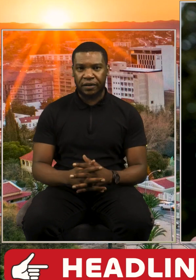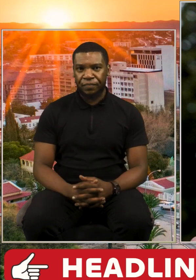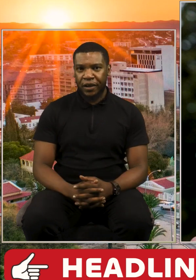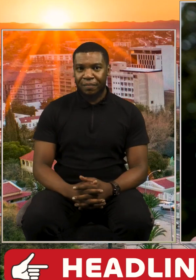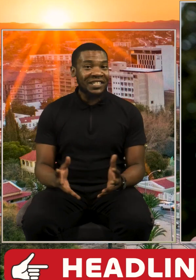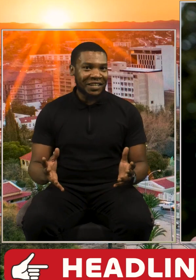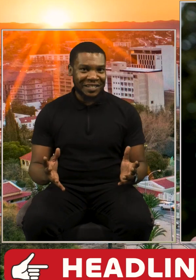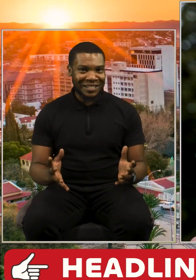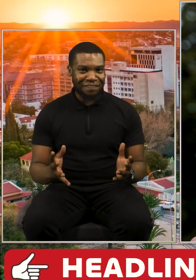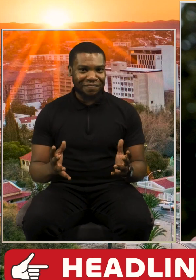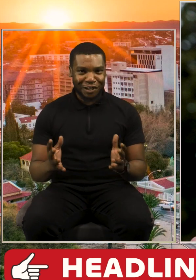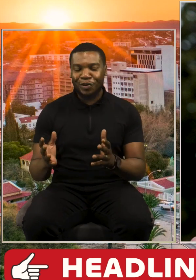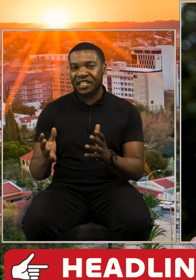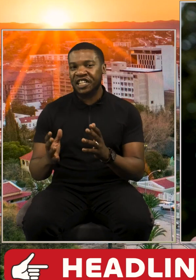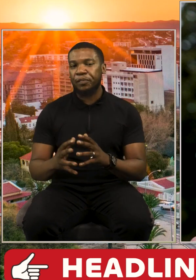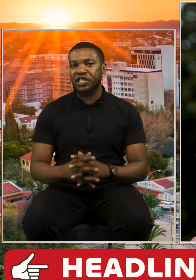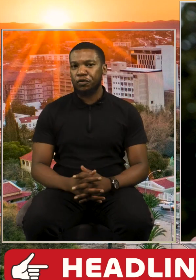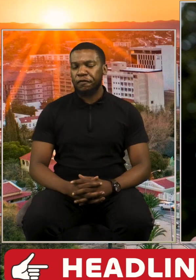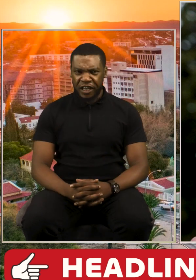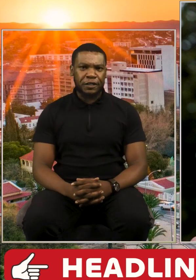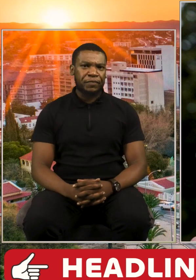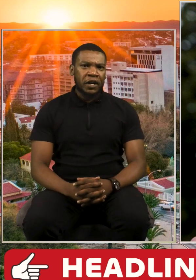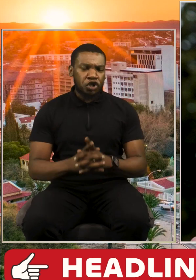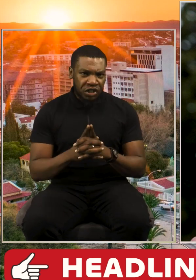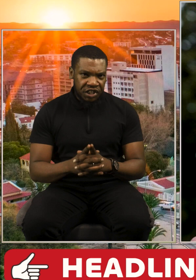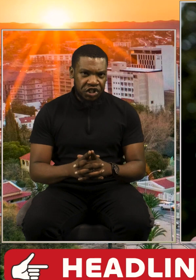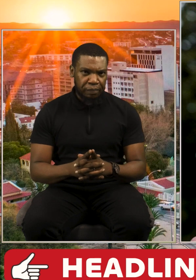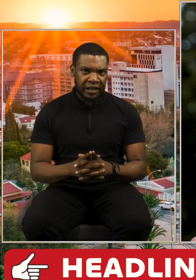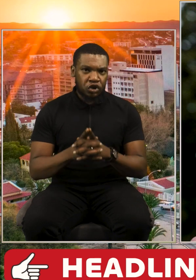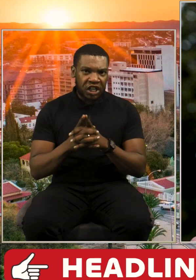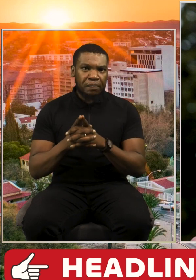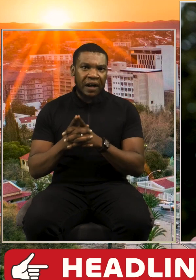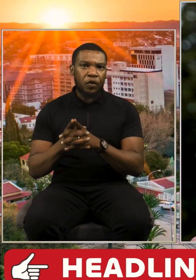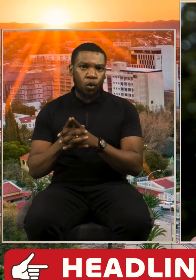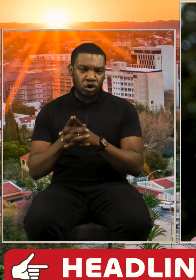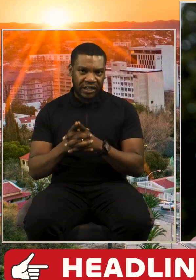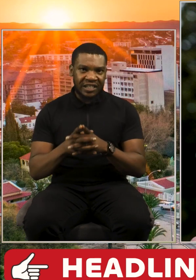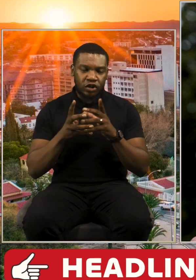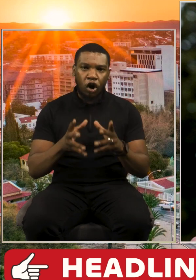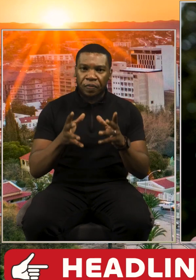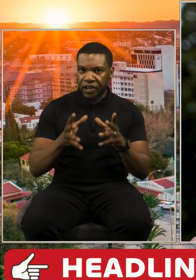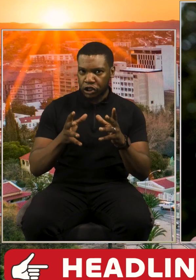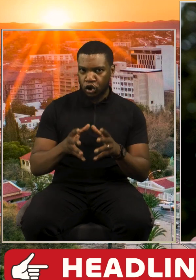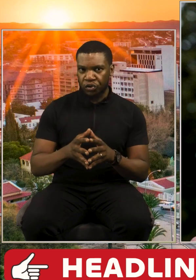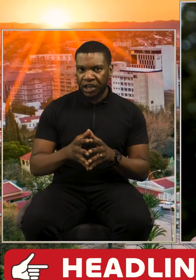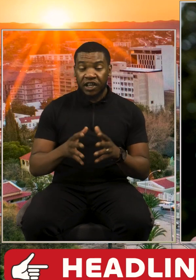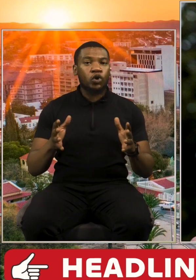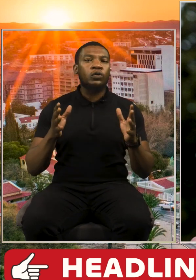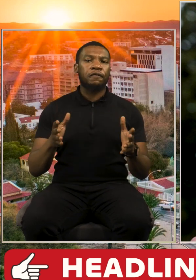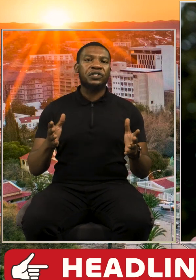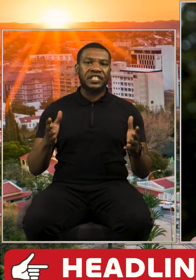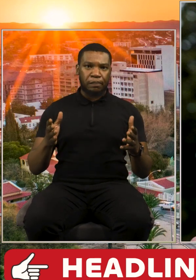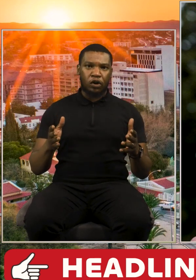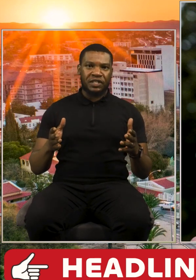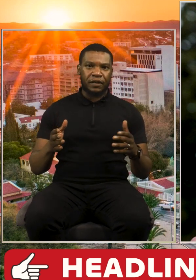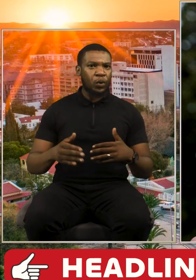genocide. My take is that this was a deliberate move. Yes, a strategic play to keep other world leaders on their toes. It's called